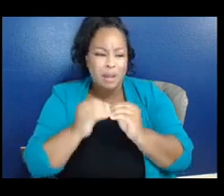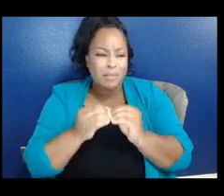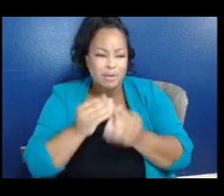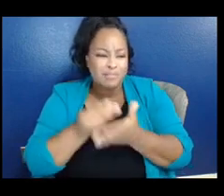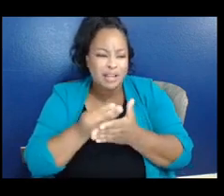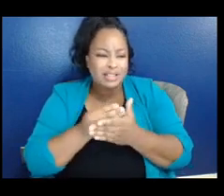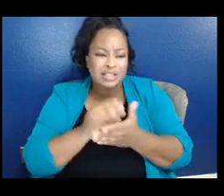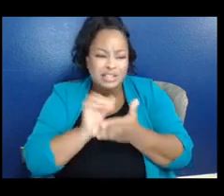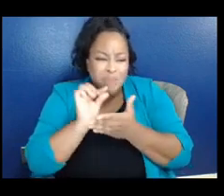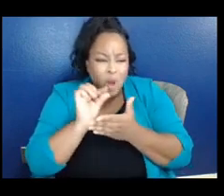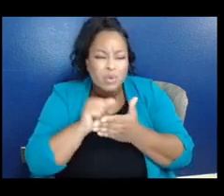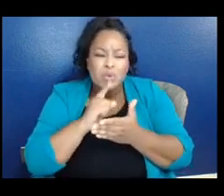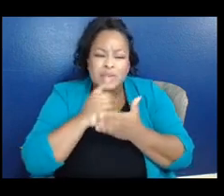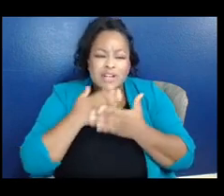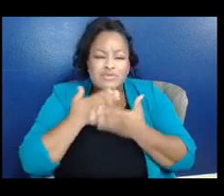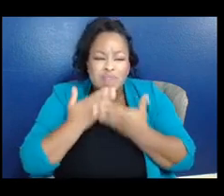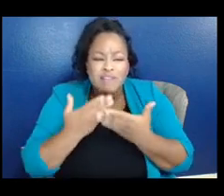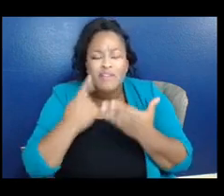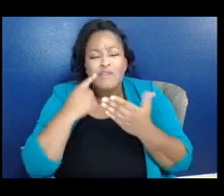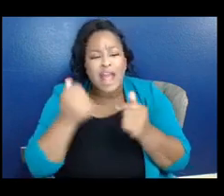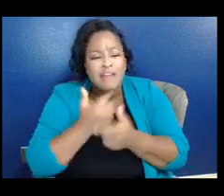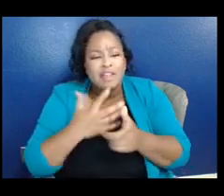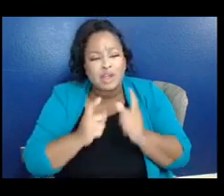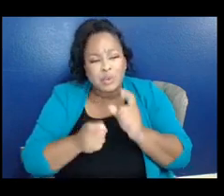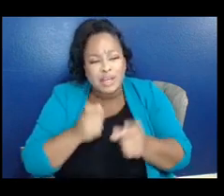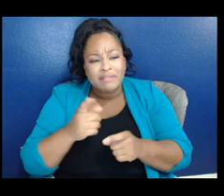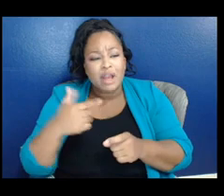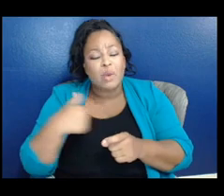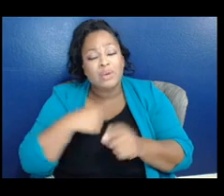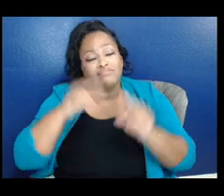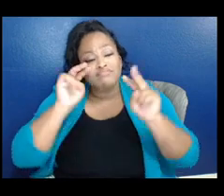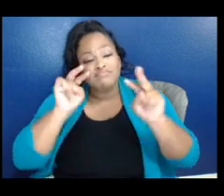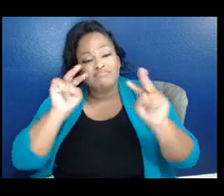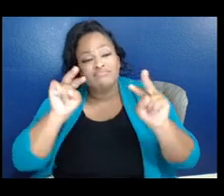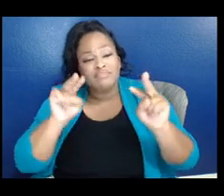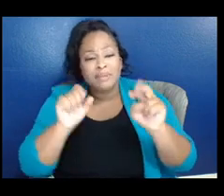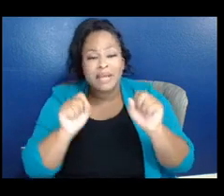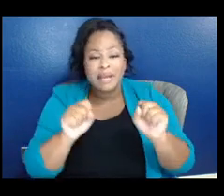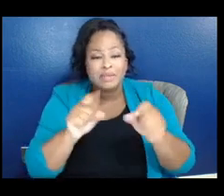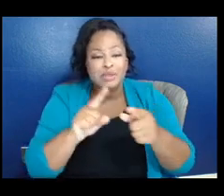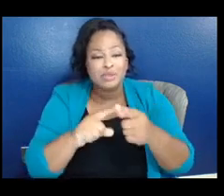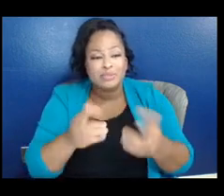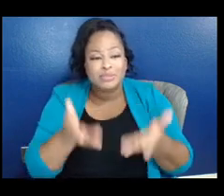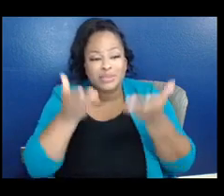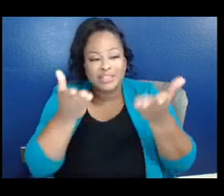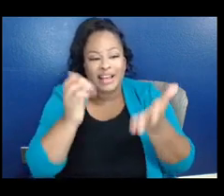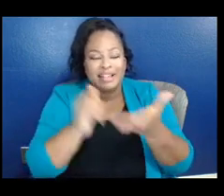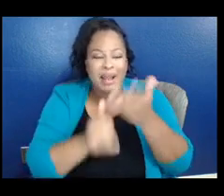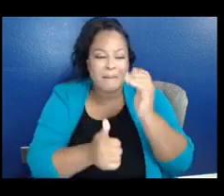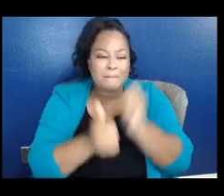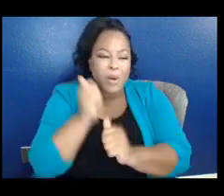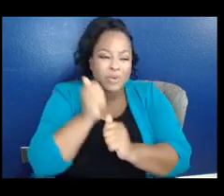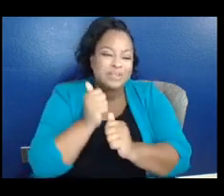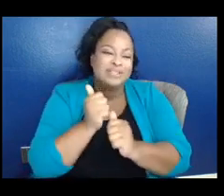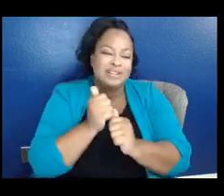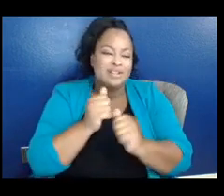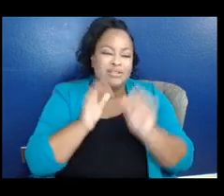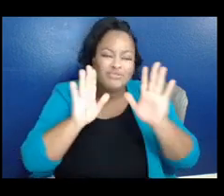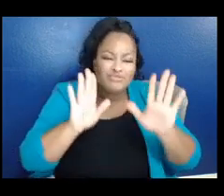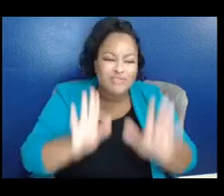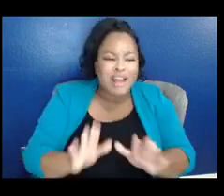for everything that you give, and we look forward to being able to present the most insightful